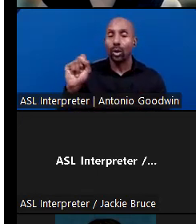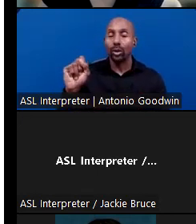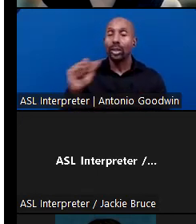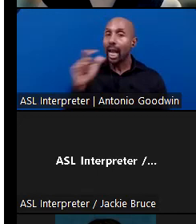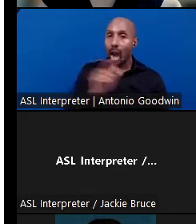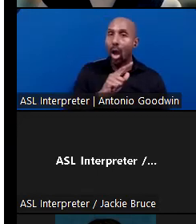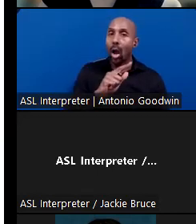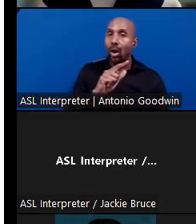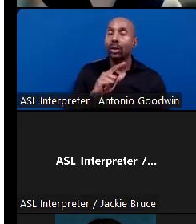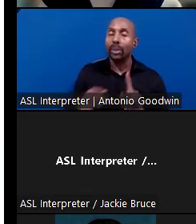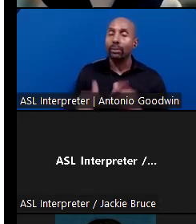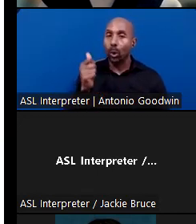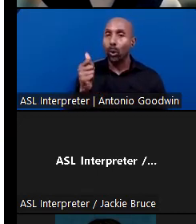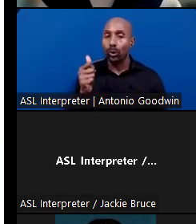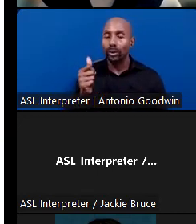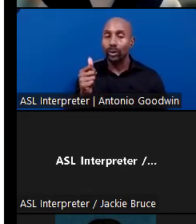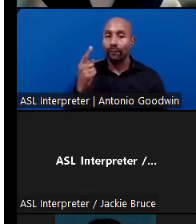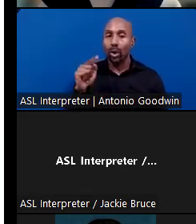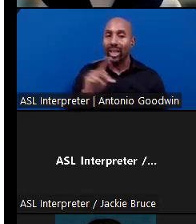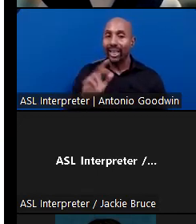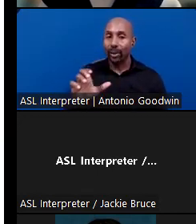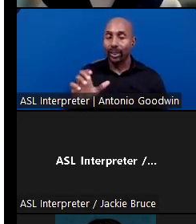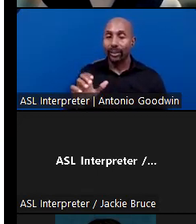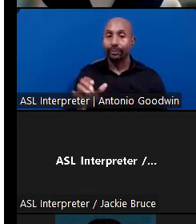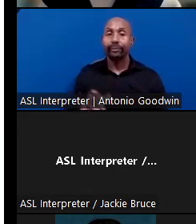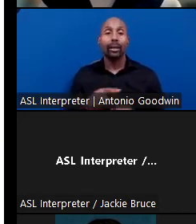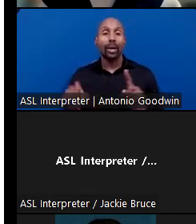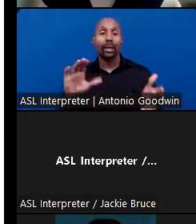And then in the US, we have